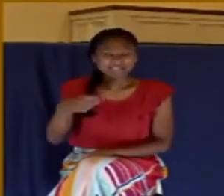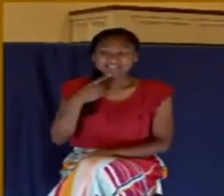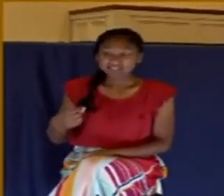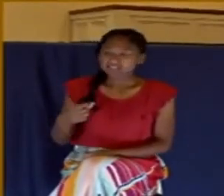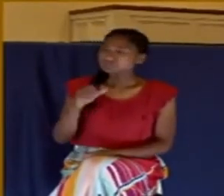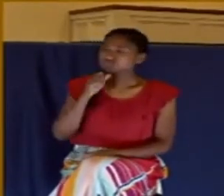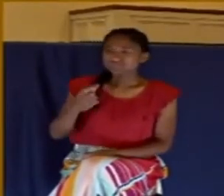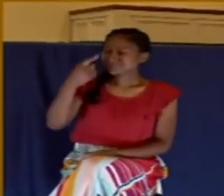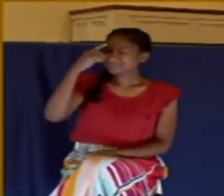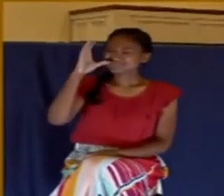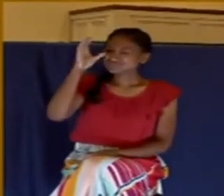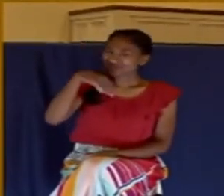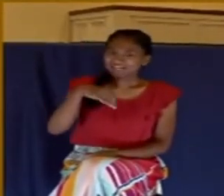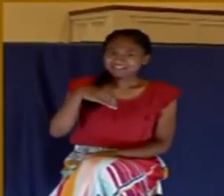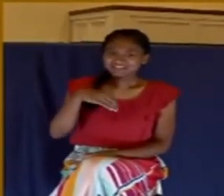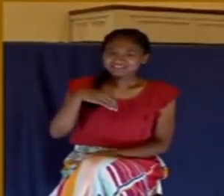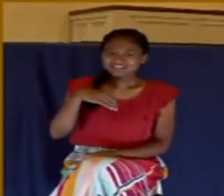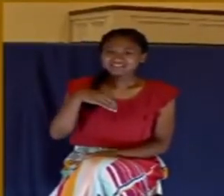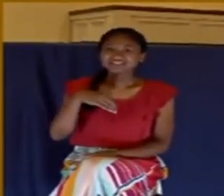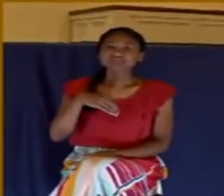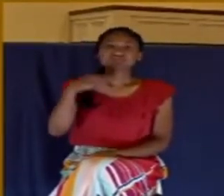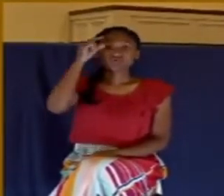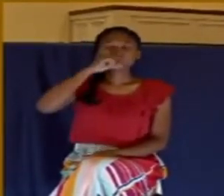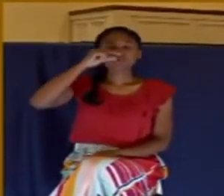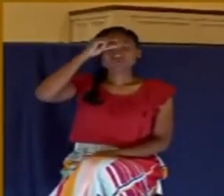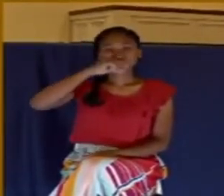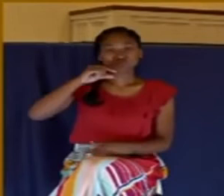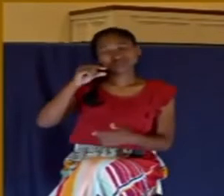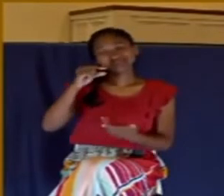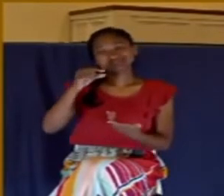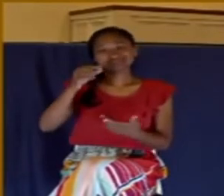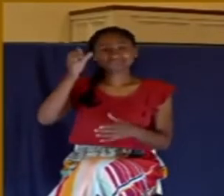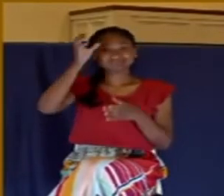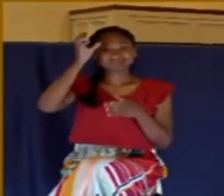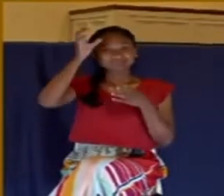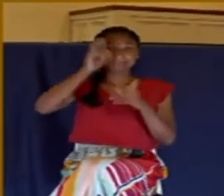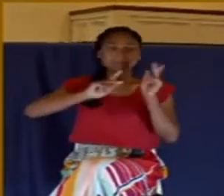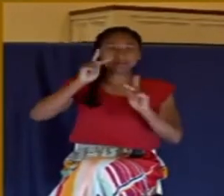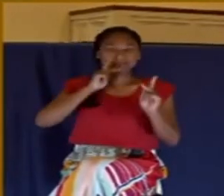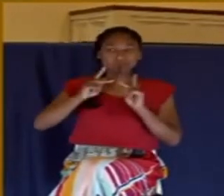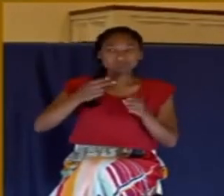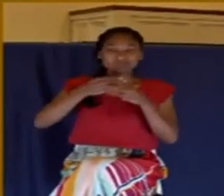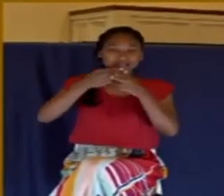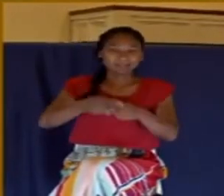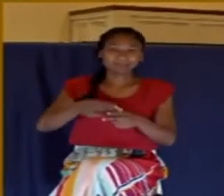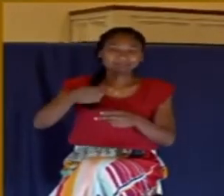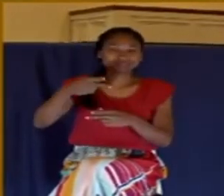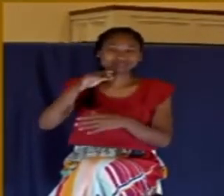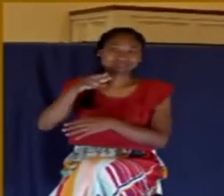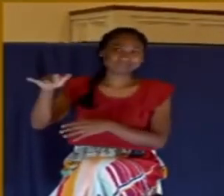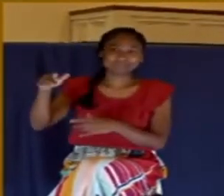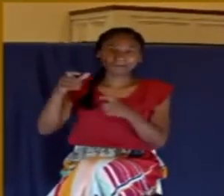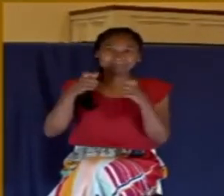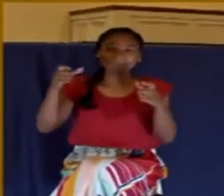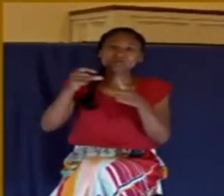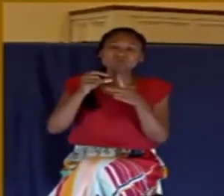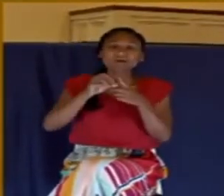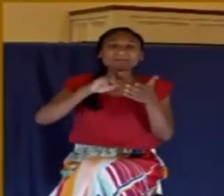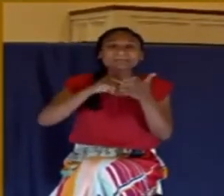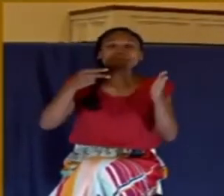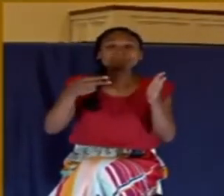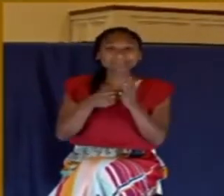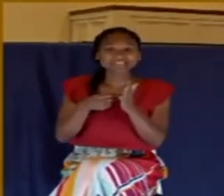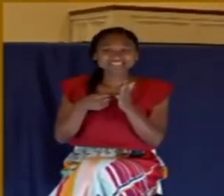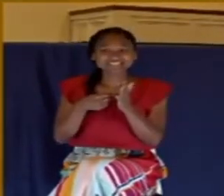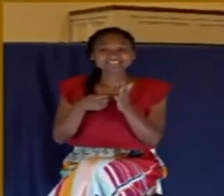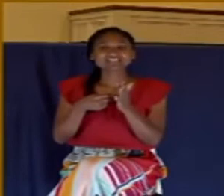says, think it not strange, this is what Greek scholars call a prohibition imperative. You know what that is? That's simply an action that